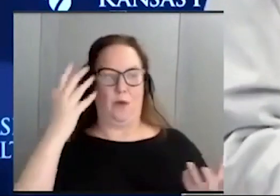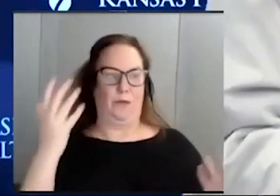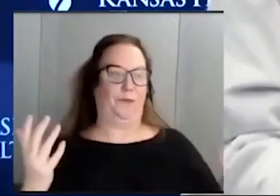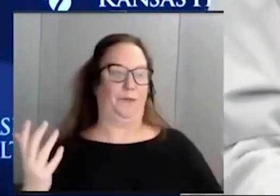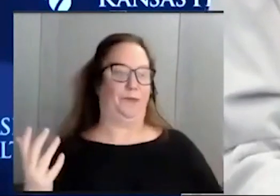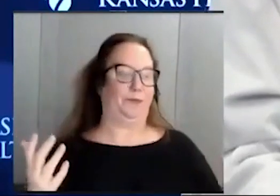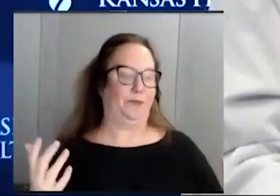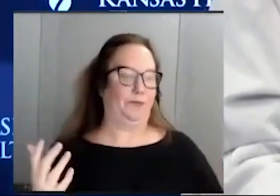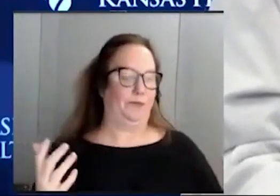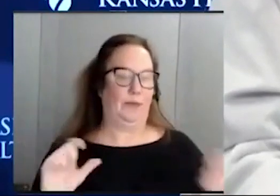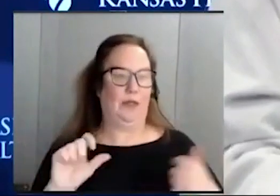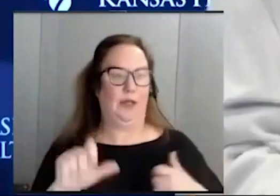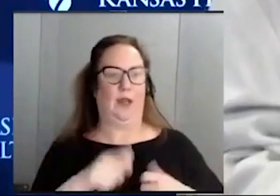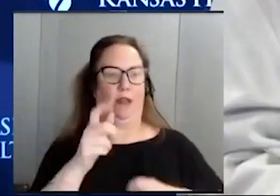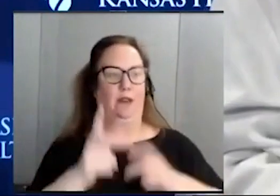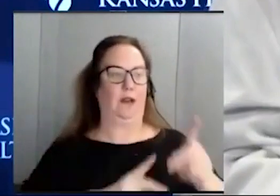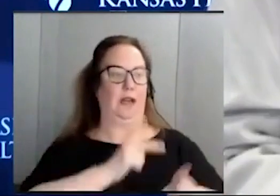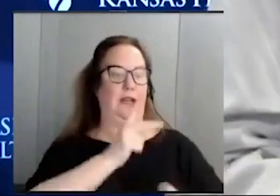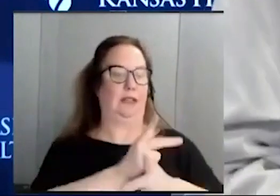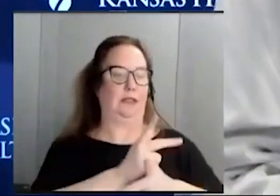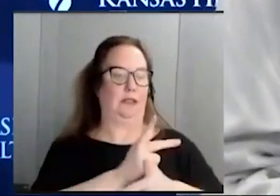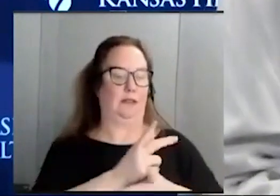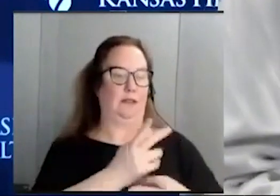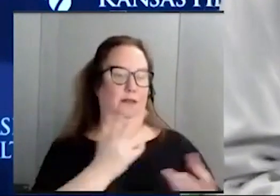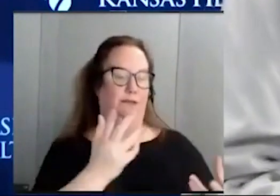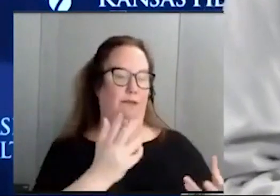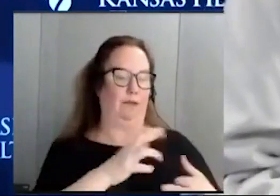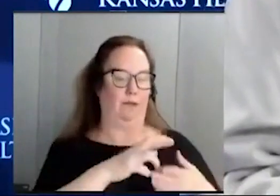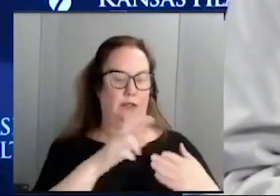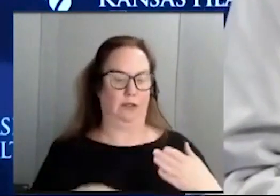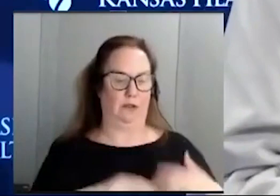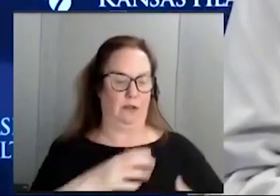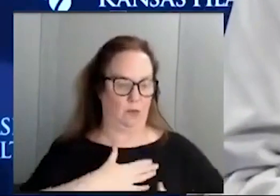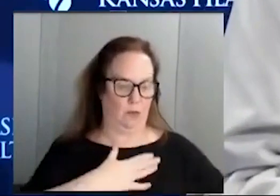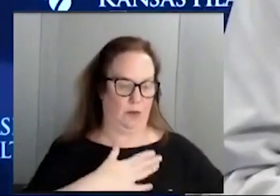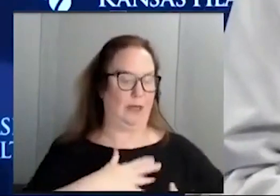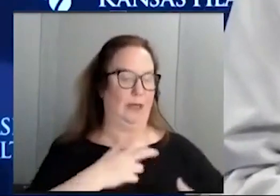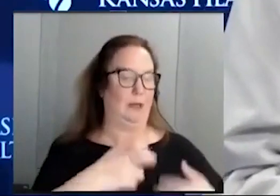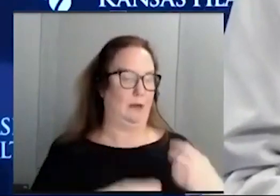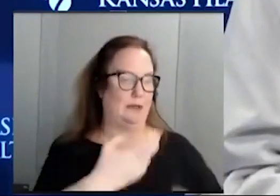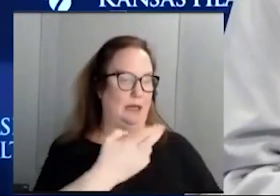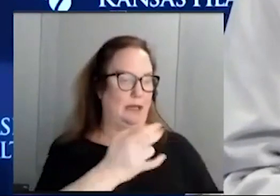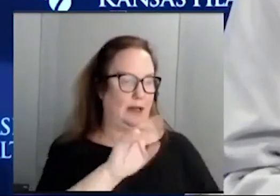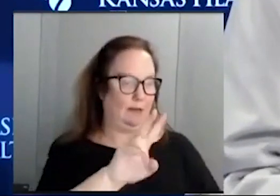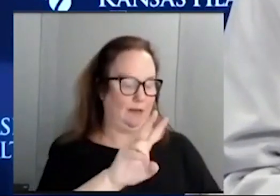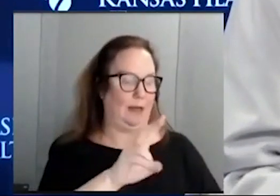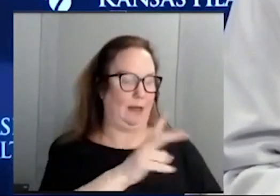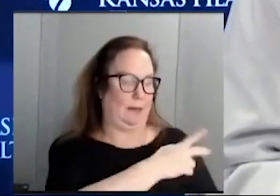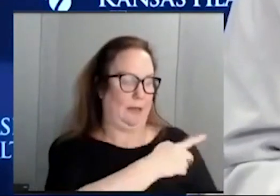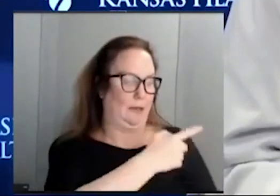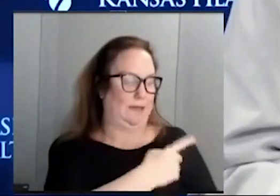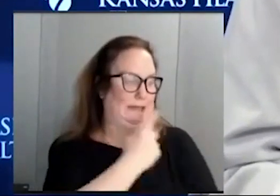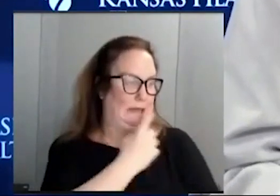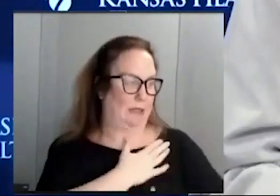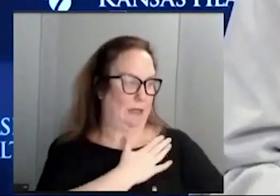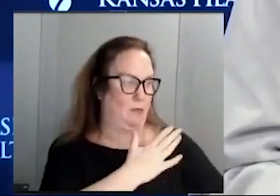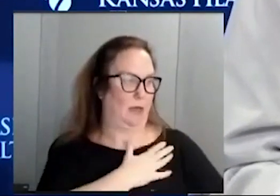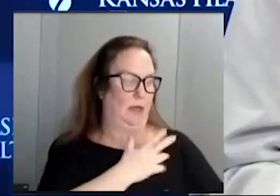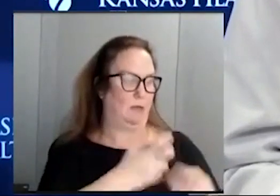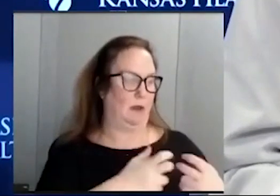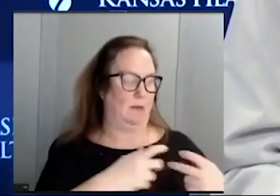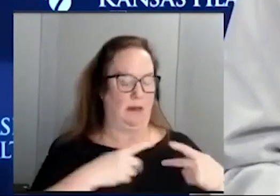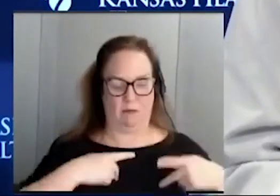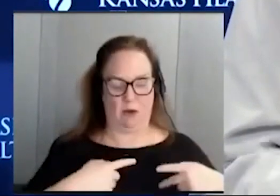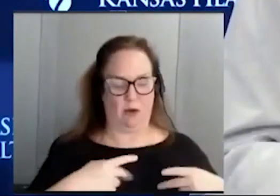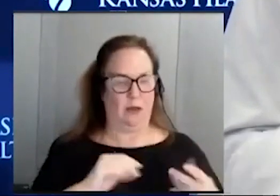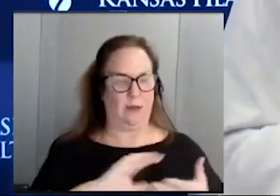other types of outcomes besides breathing problems that HIV patients have, and so. But at first we said, well, it's a breathing problem. It's a pneumonia. Well, no. Then it became a